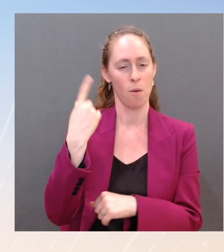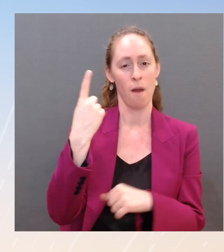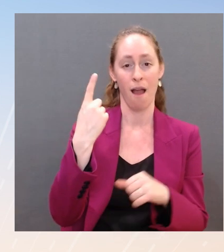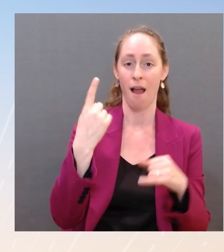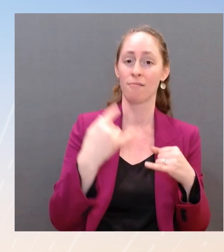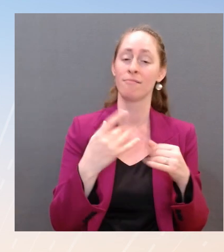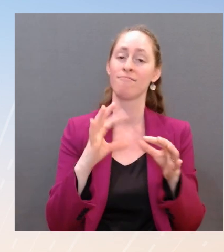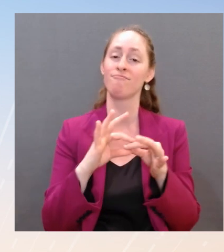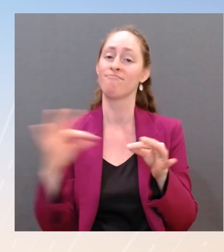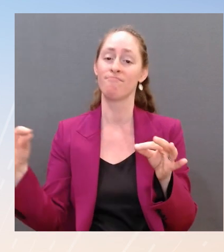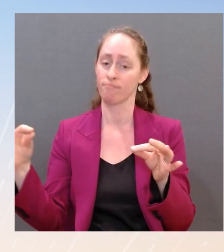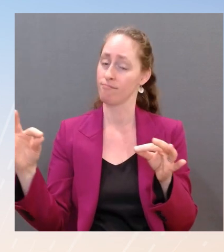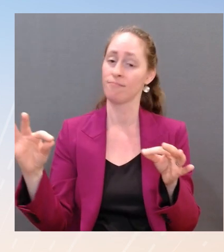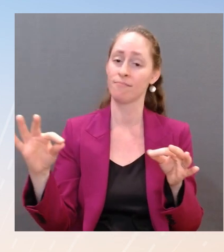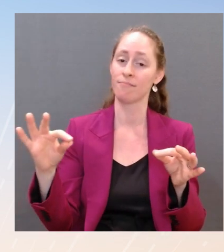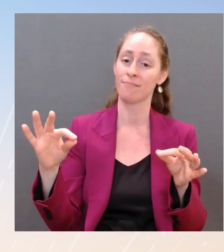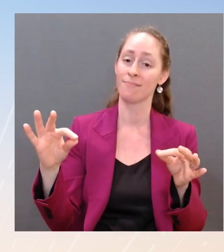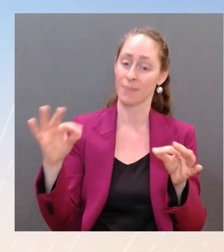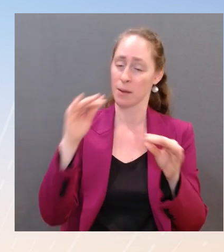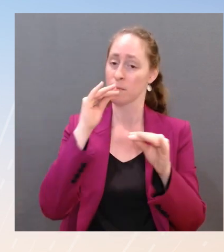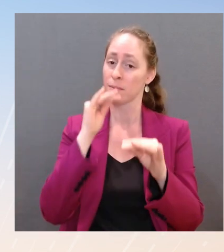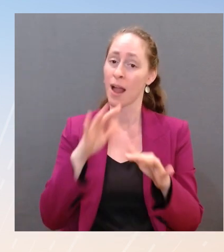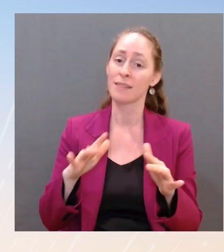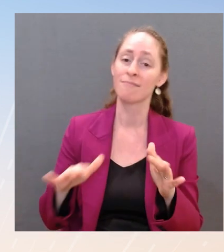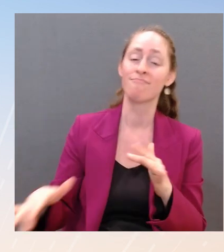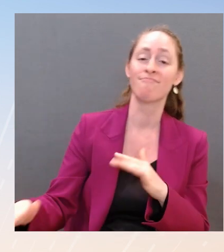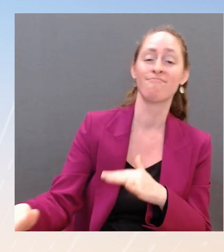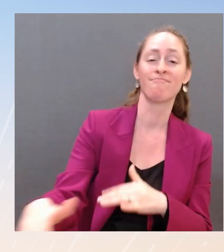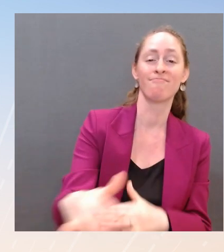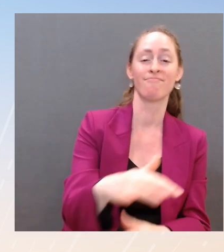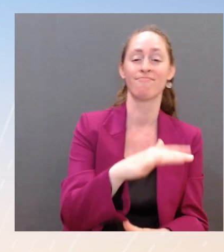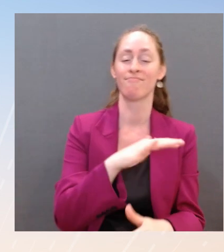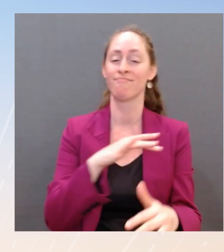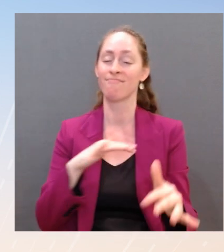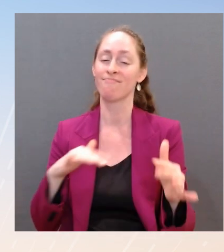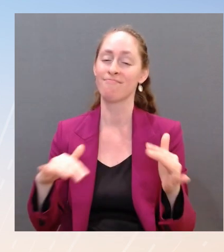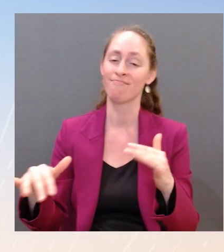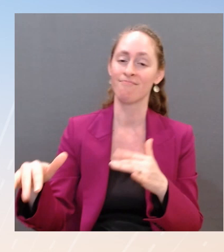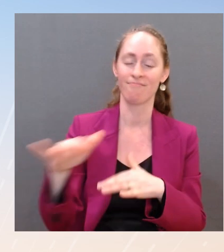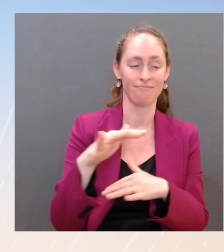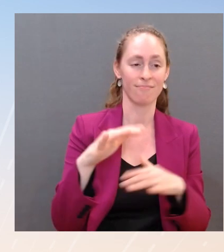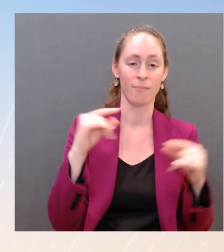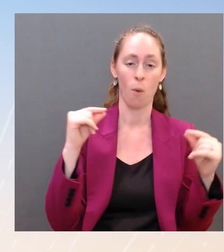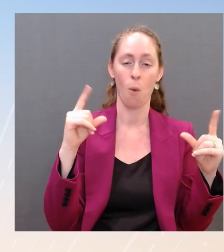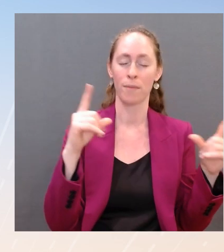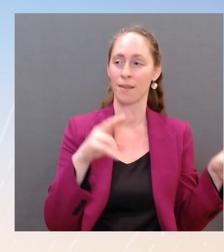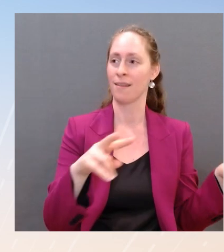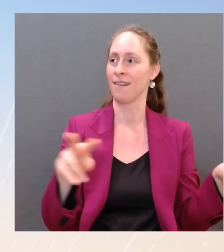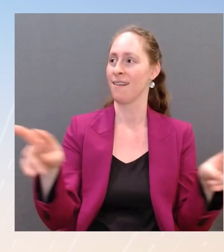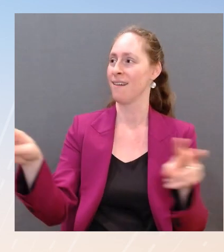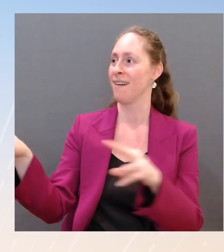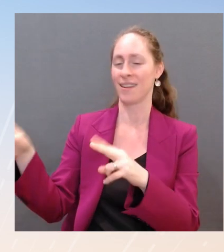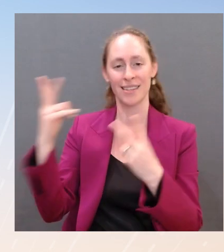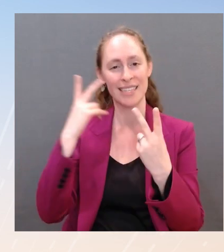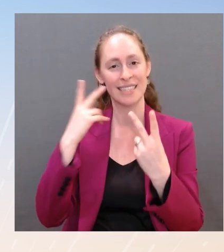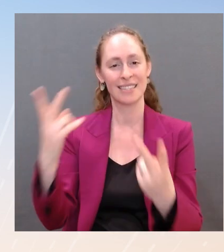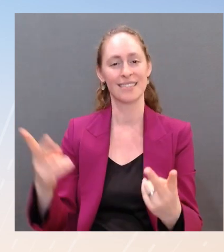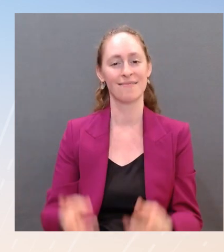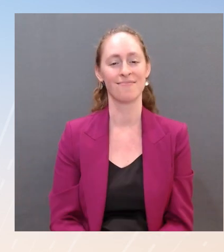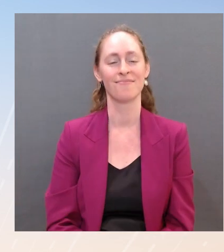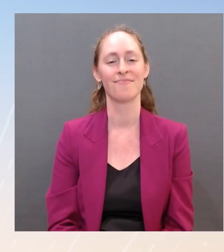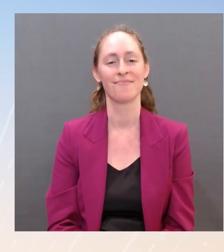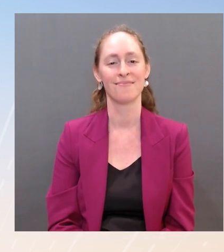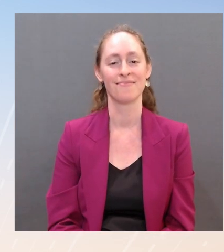us. Open up your eyes." And I think about that often because so many times I forget the blessings that are